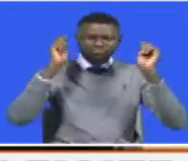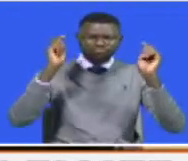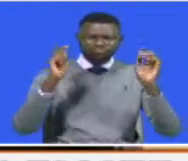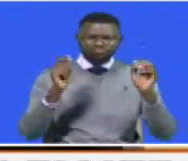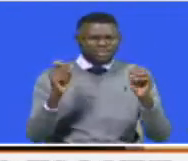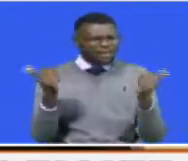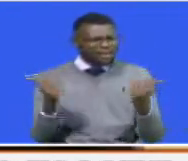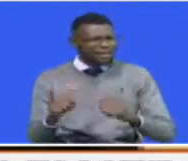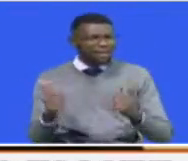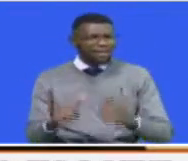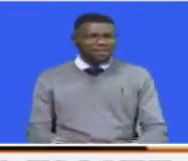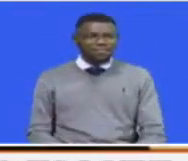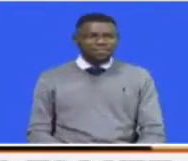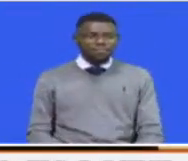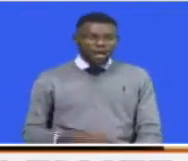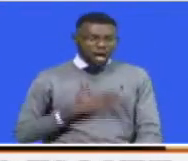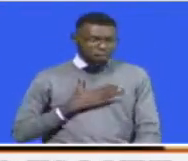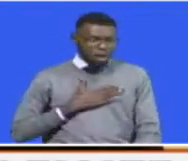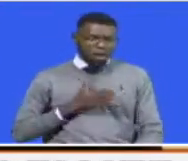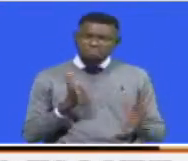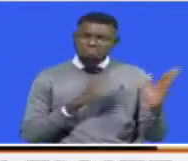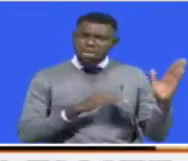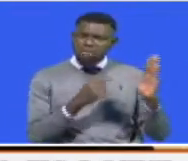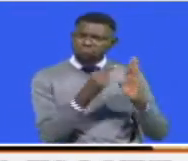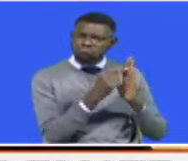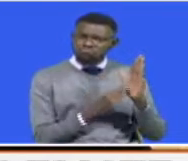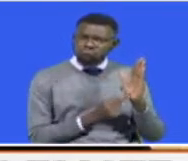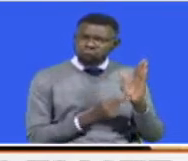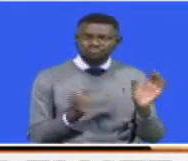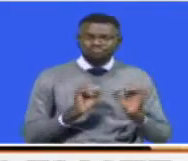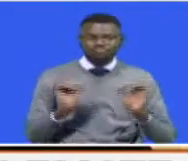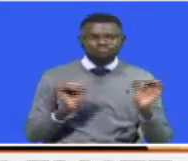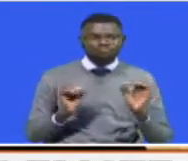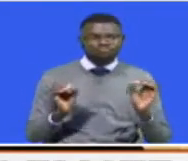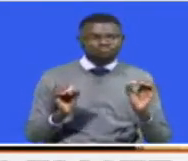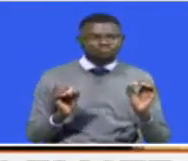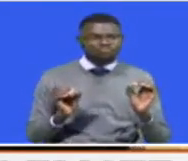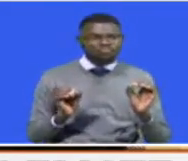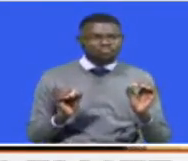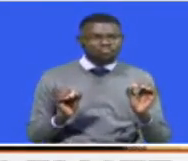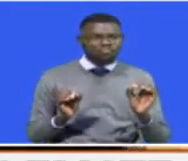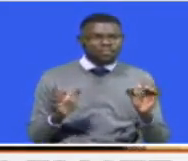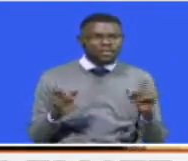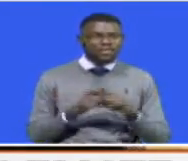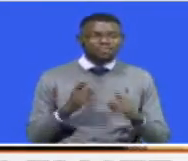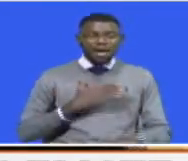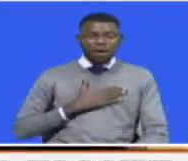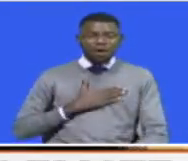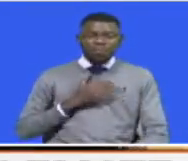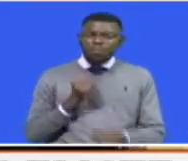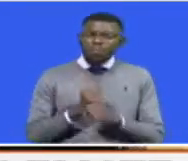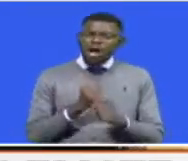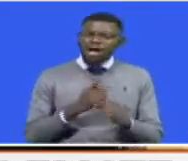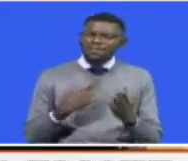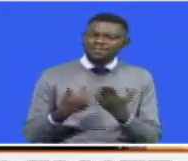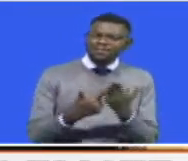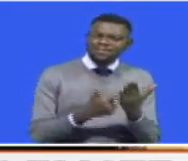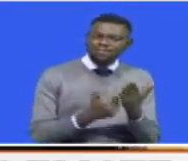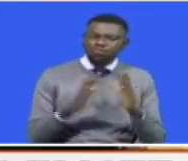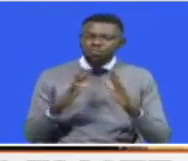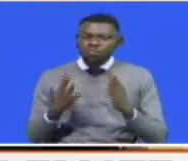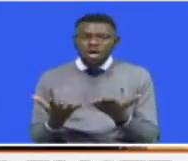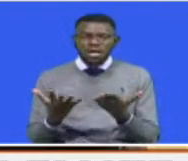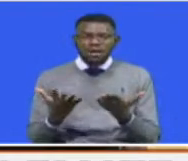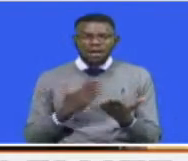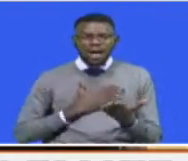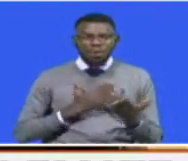demonstration. It is not in our place to call them or to call them off. In our place is to discuss the things that are